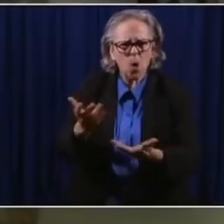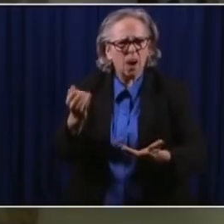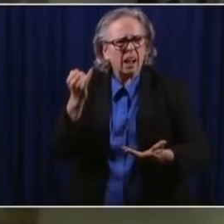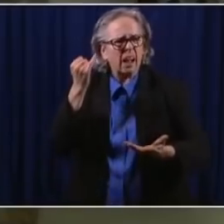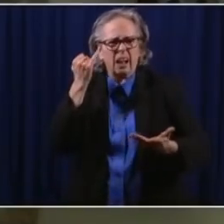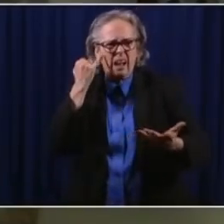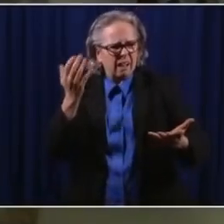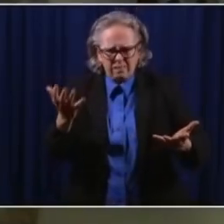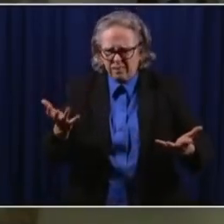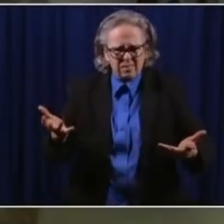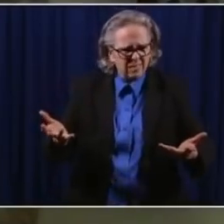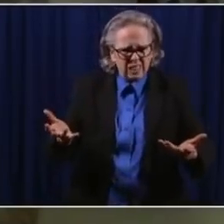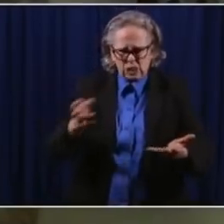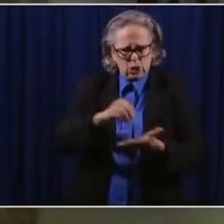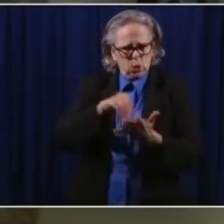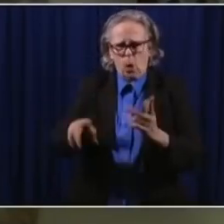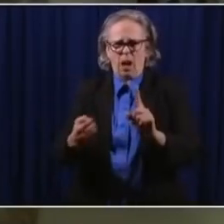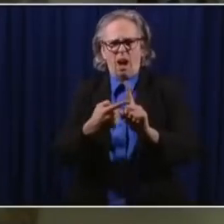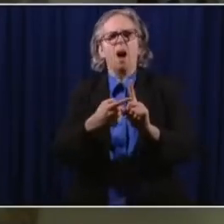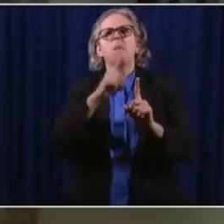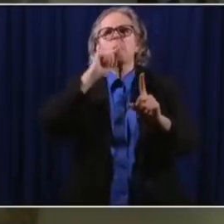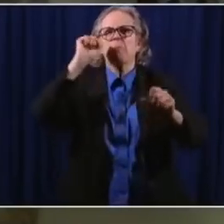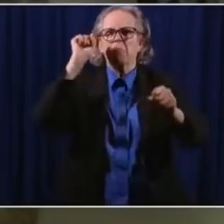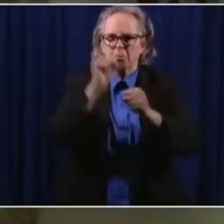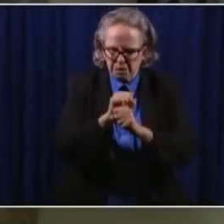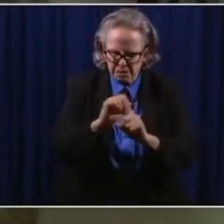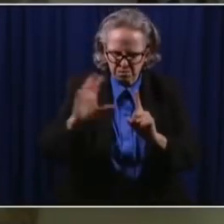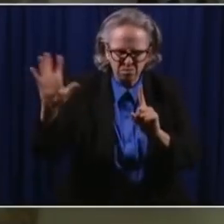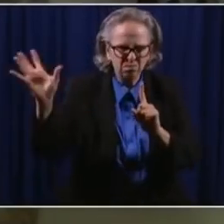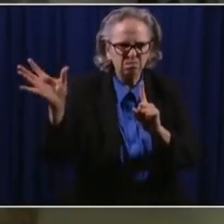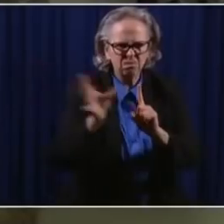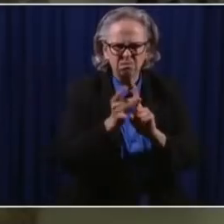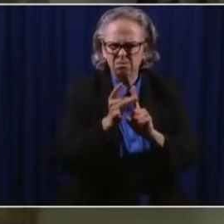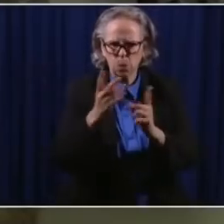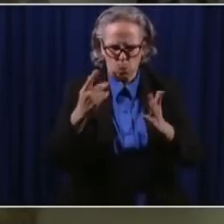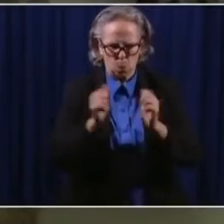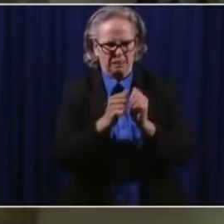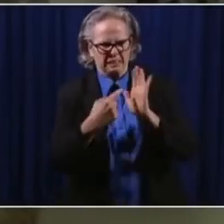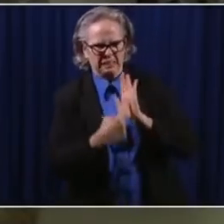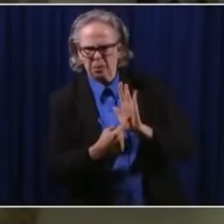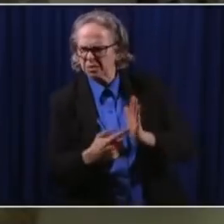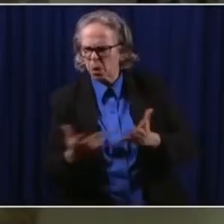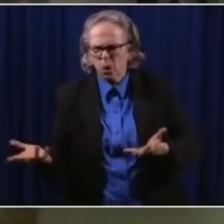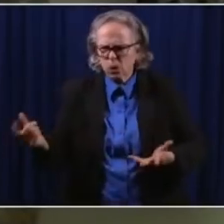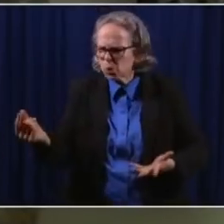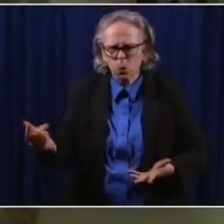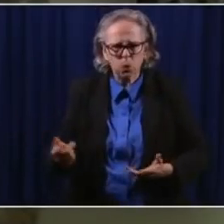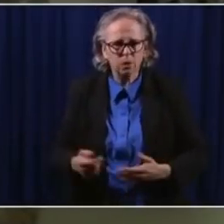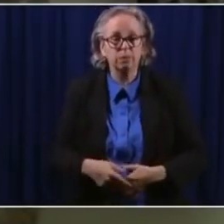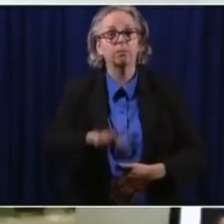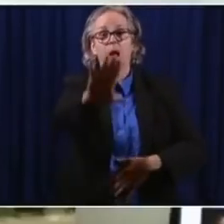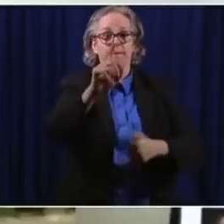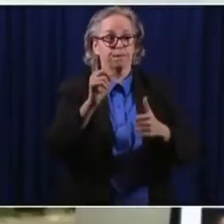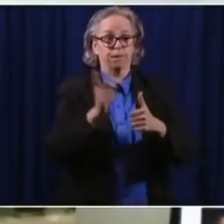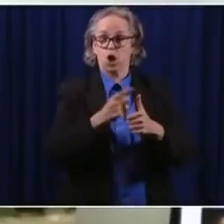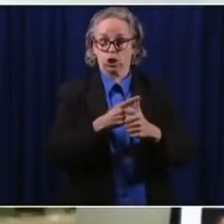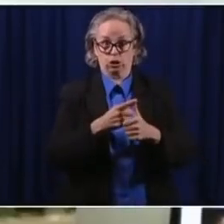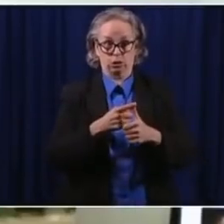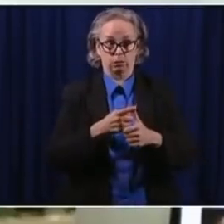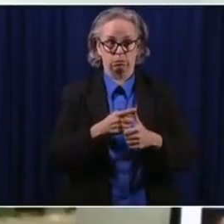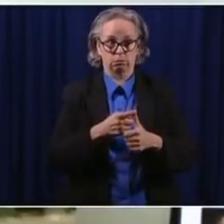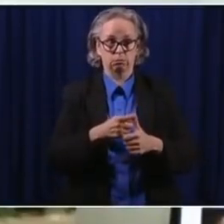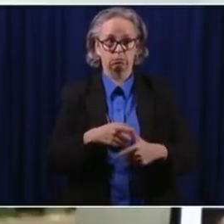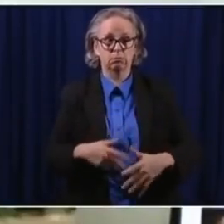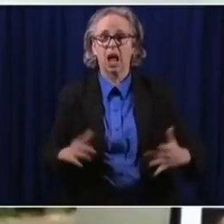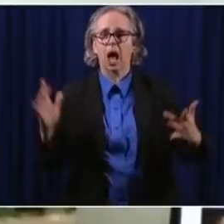have a student who has some of the symptoms? Well, the first thing that will happen is the contact tracers at the health department will